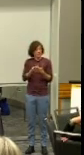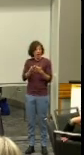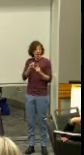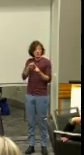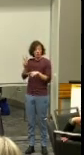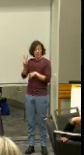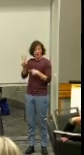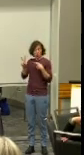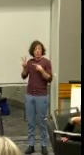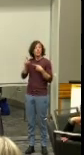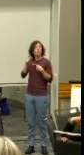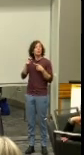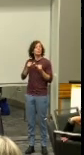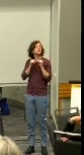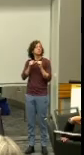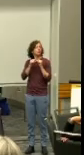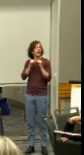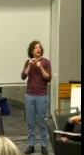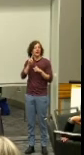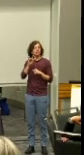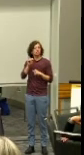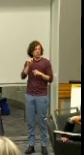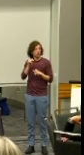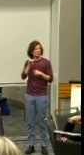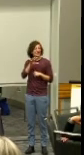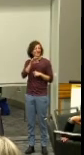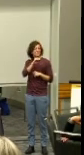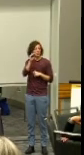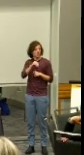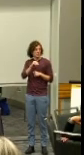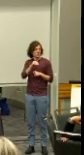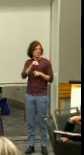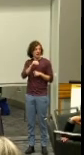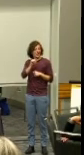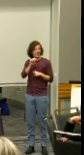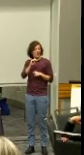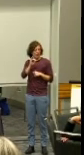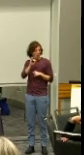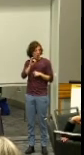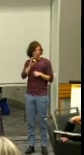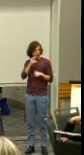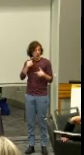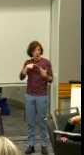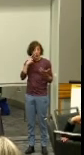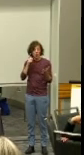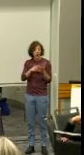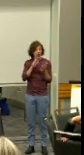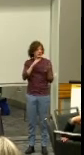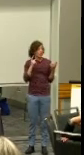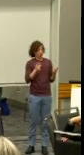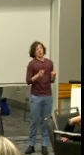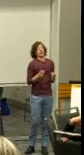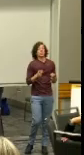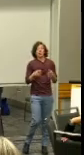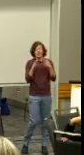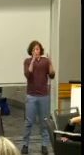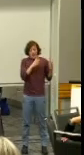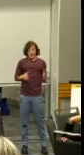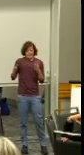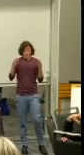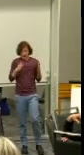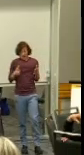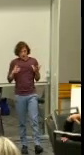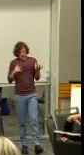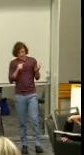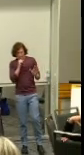those units at 50% AMI or below, right? We have to do that. So recognising that we do that. So what What the plan is to have numbers off the